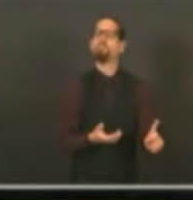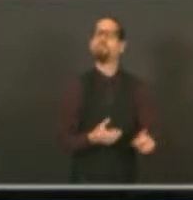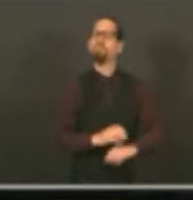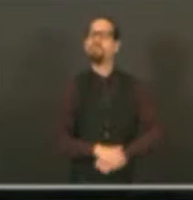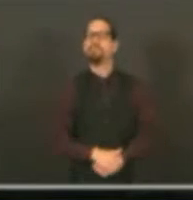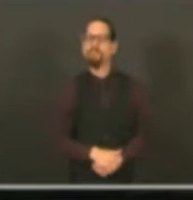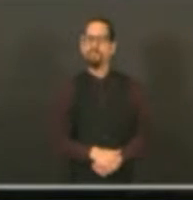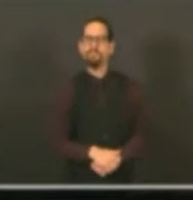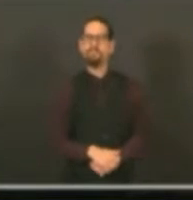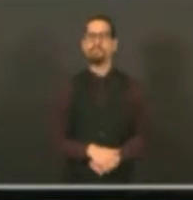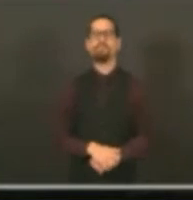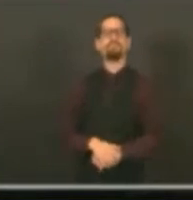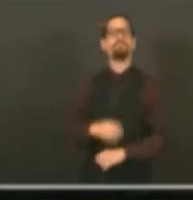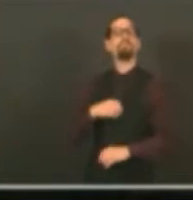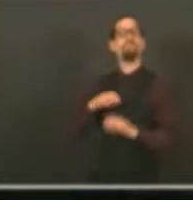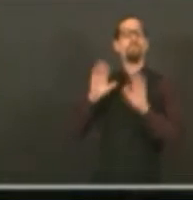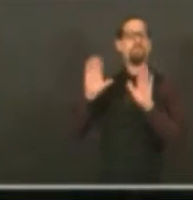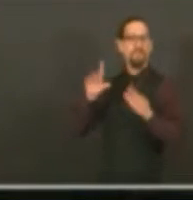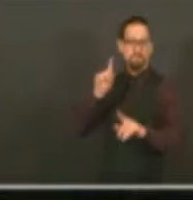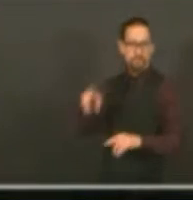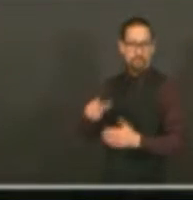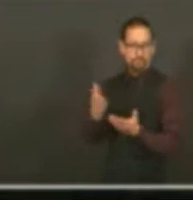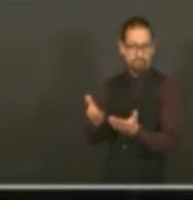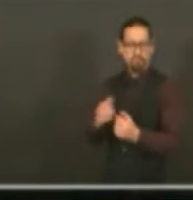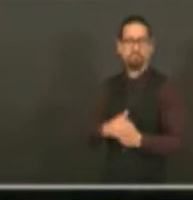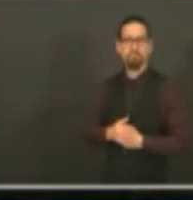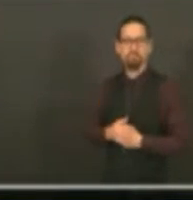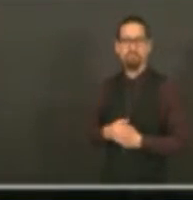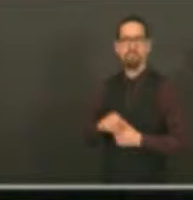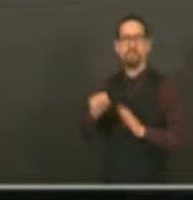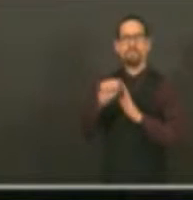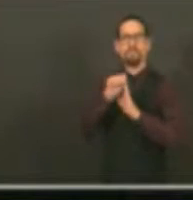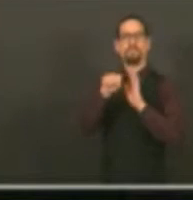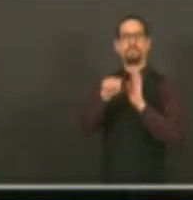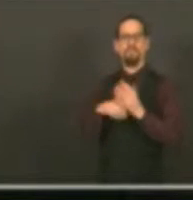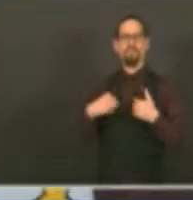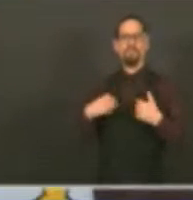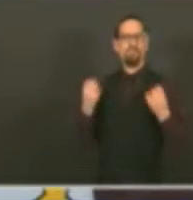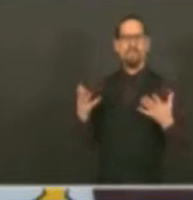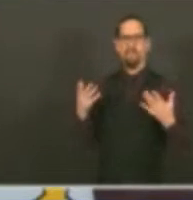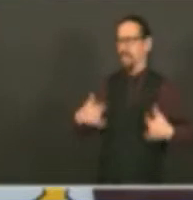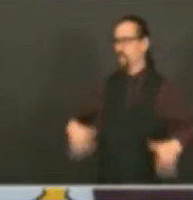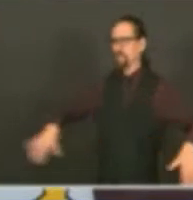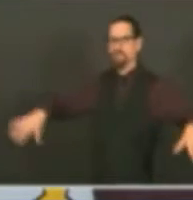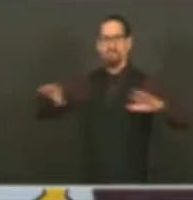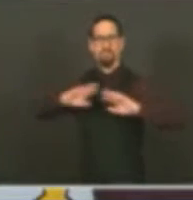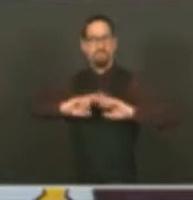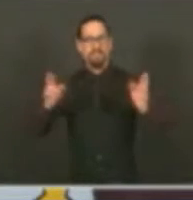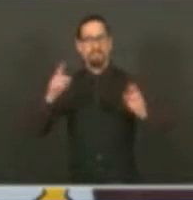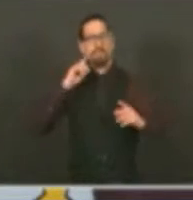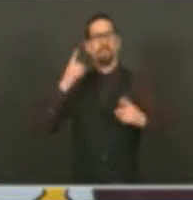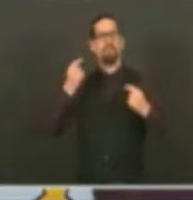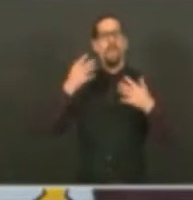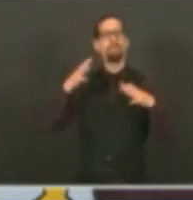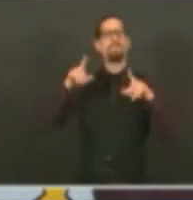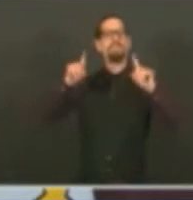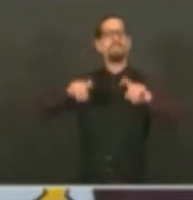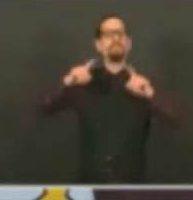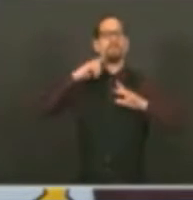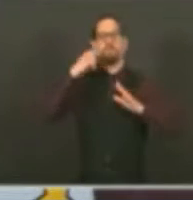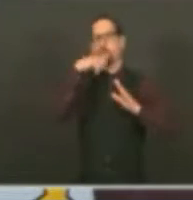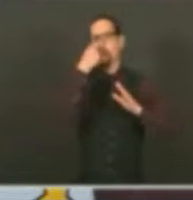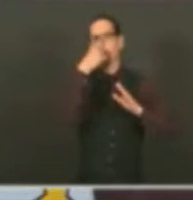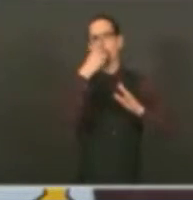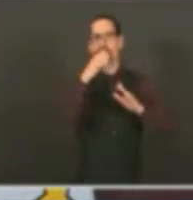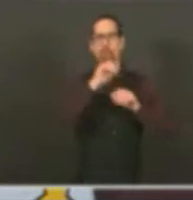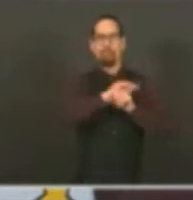Yeah, so it's a great question. So the state has a lot of people in place for swabbing, but not necessarily for